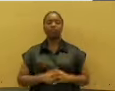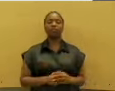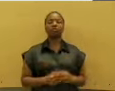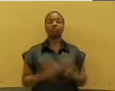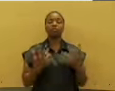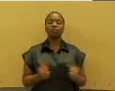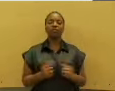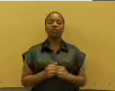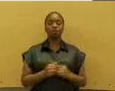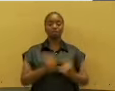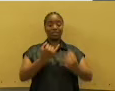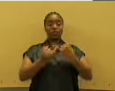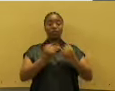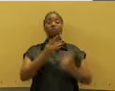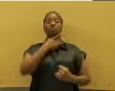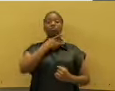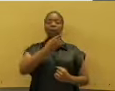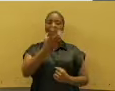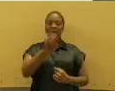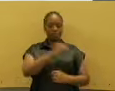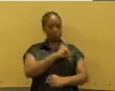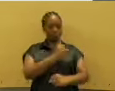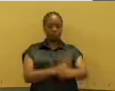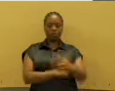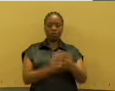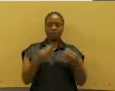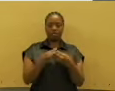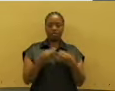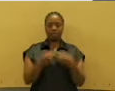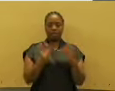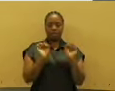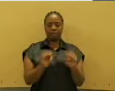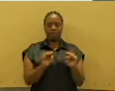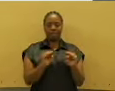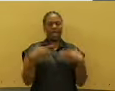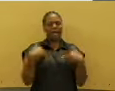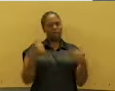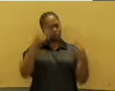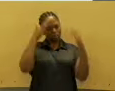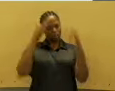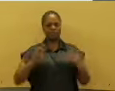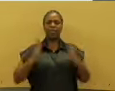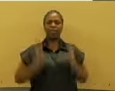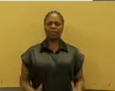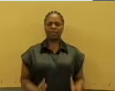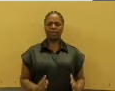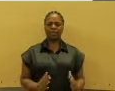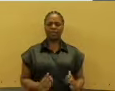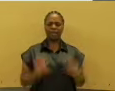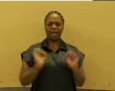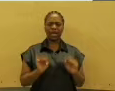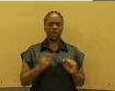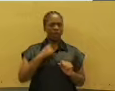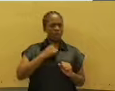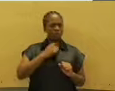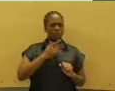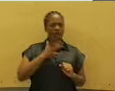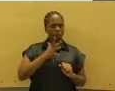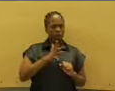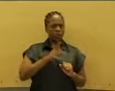justice exists when people have the power and resources to make healthy decisions about their bodies, sexuality, and reproduction.